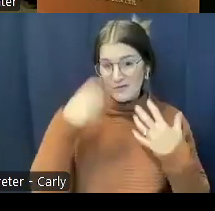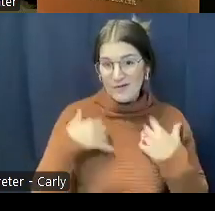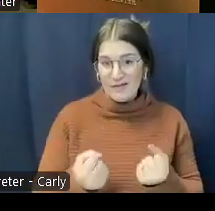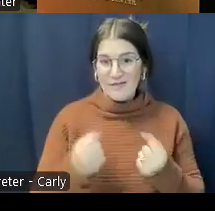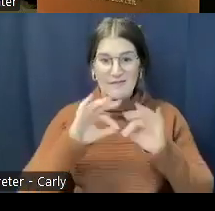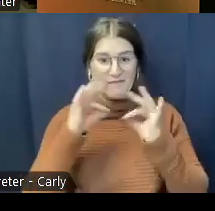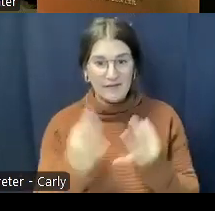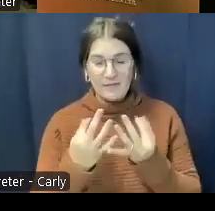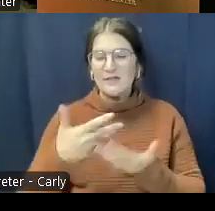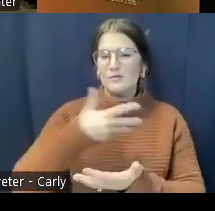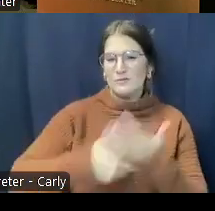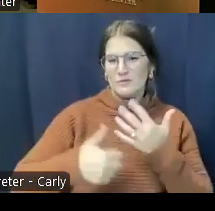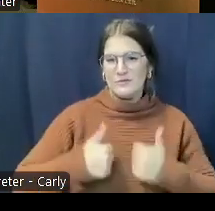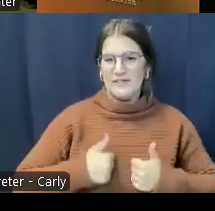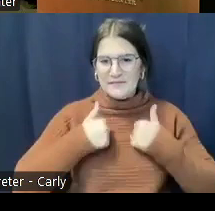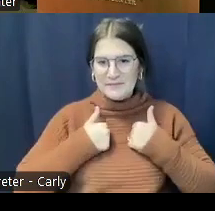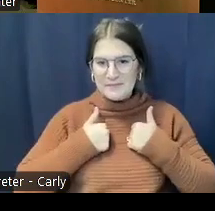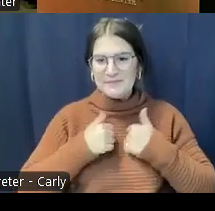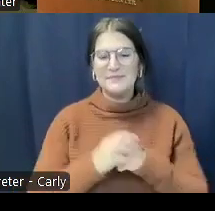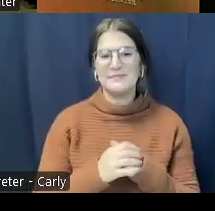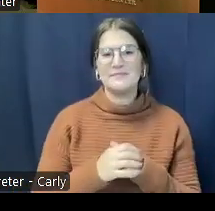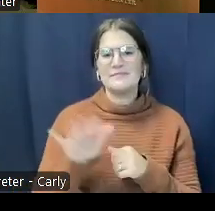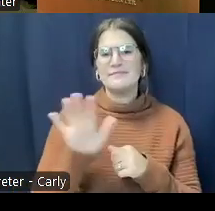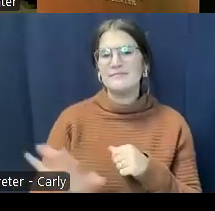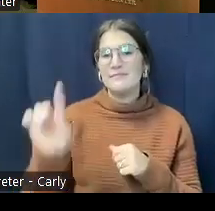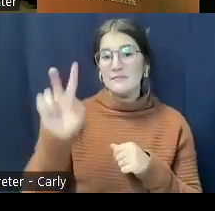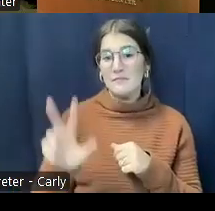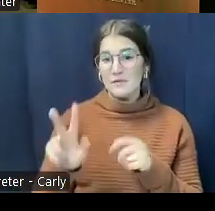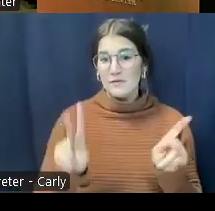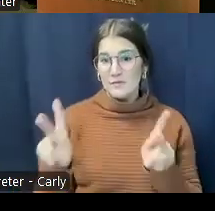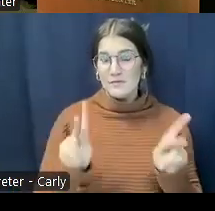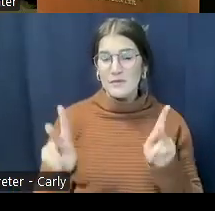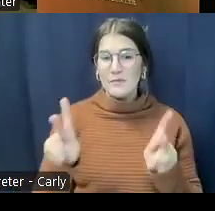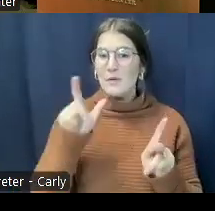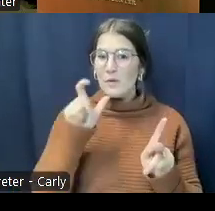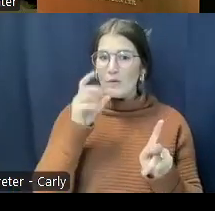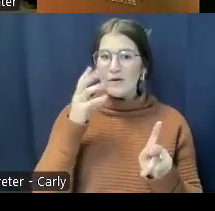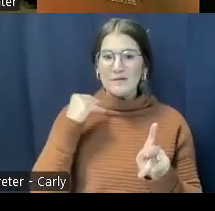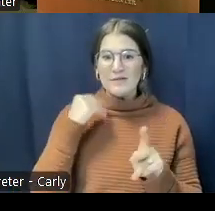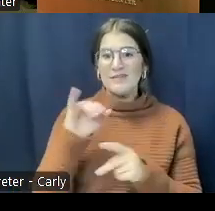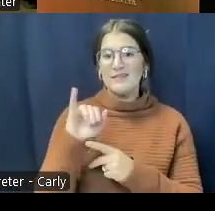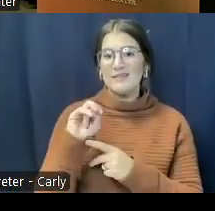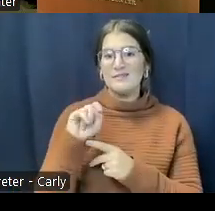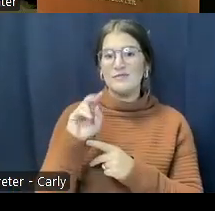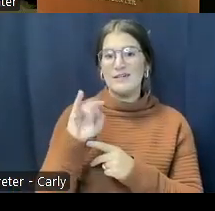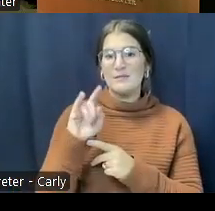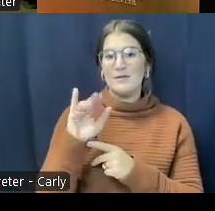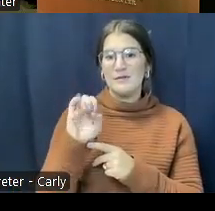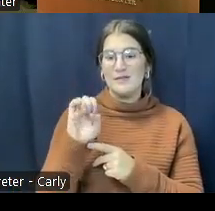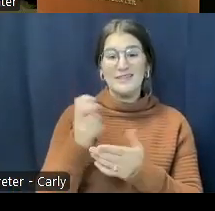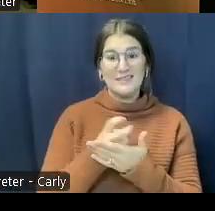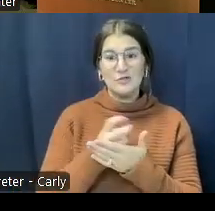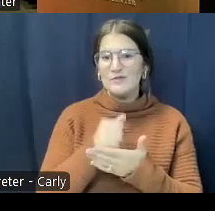and social life, and that about 1/3 of people with intractable seizures actually do not have